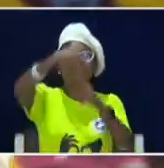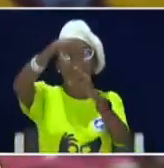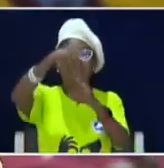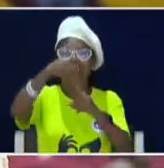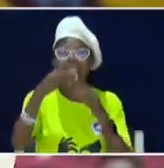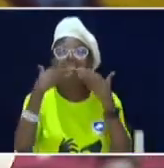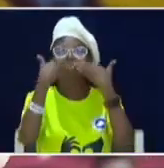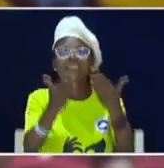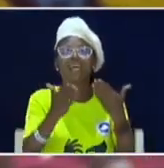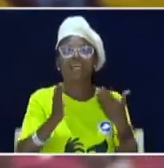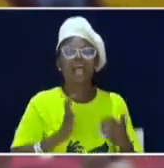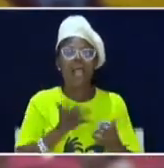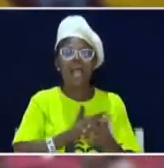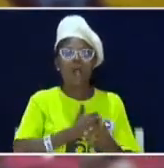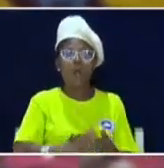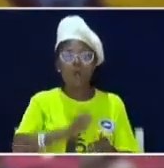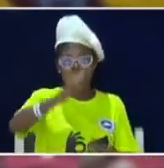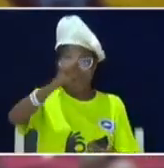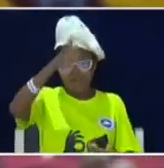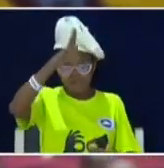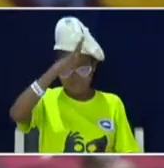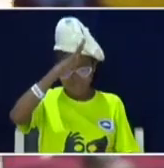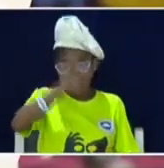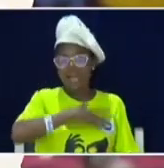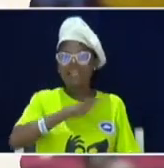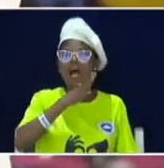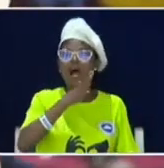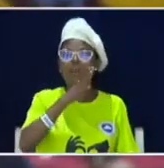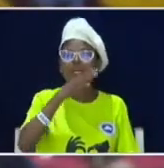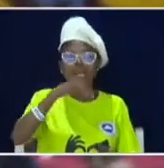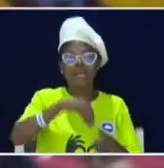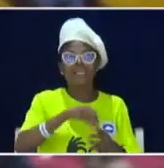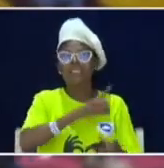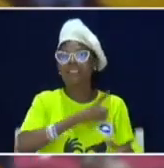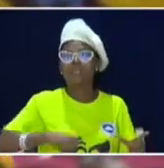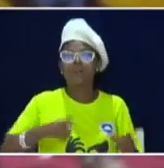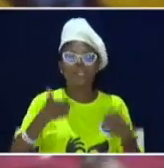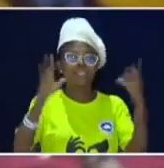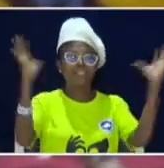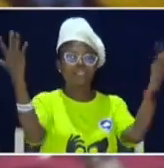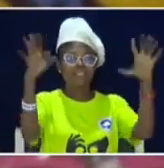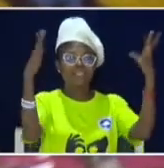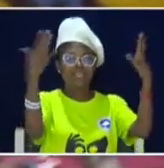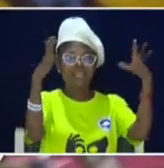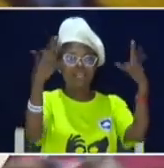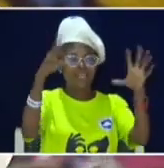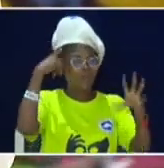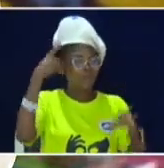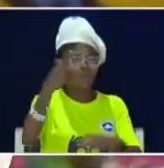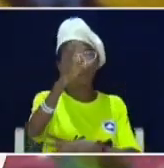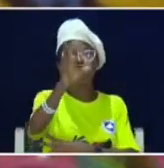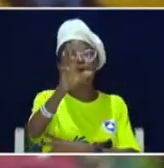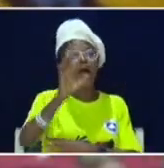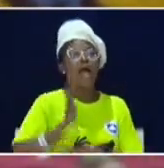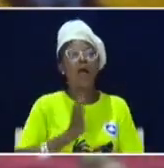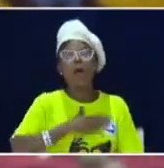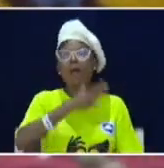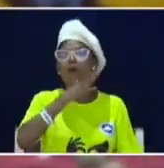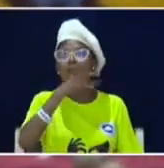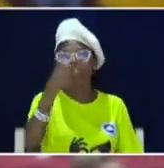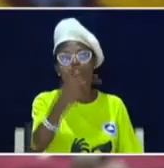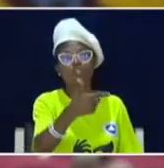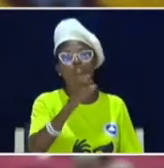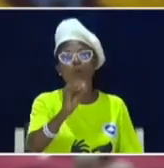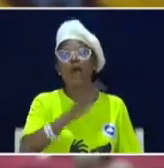the Lord. Please, can we celebrate mommy and daddy? Mommy Gio and daddy Gio. Please put your hands together.